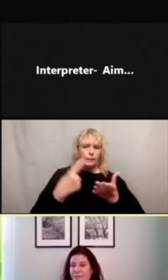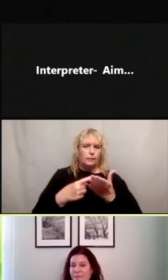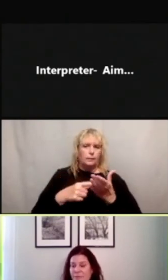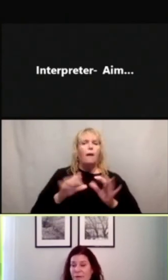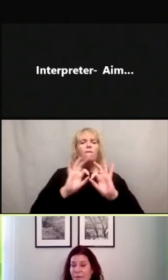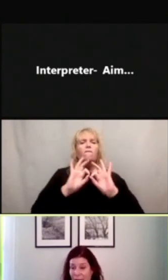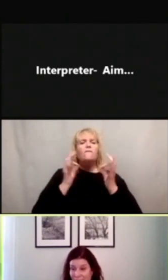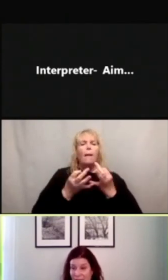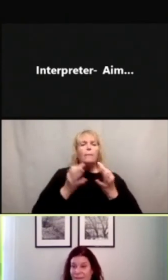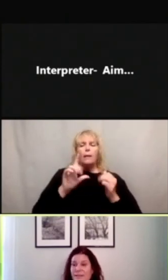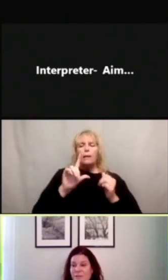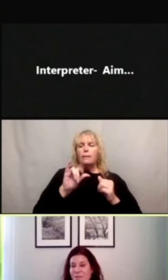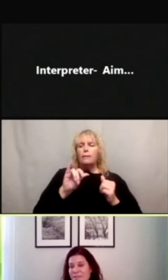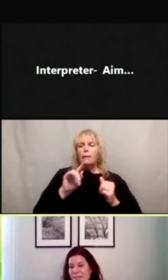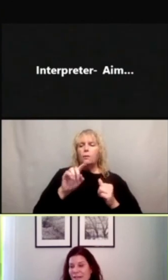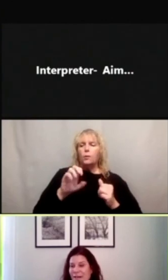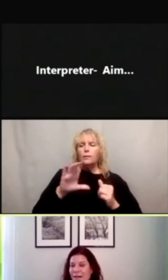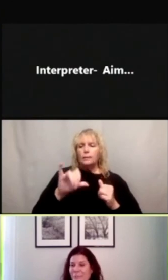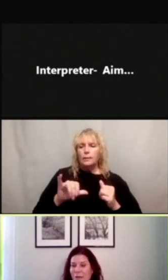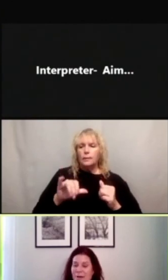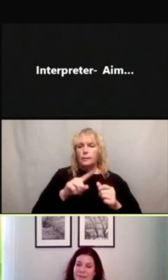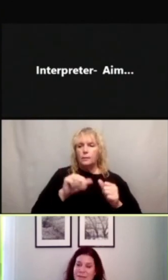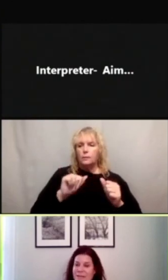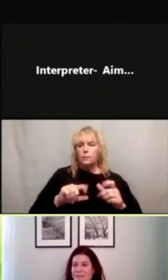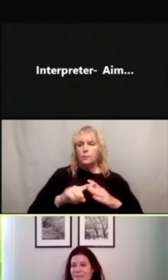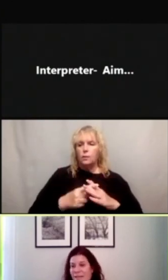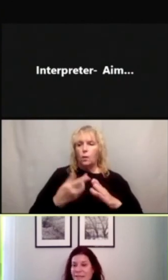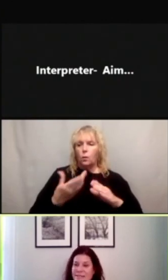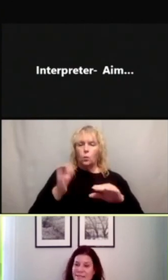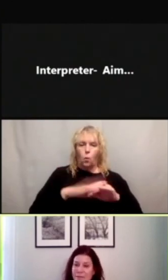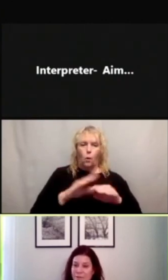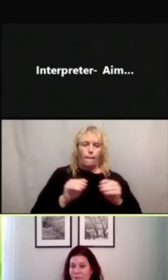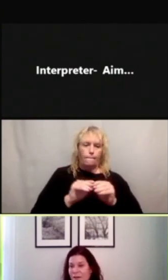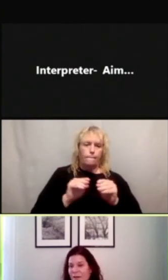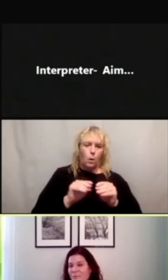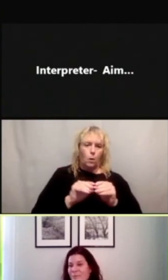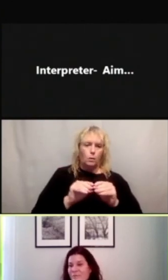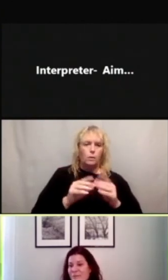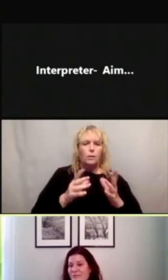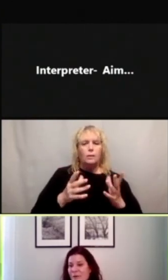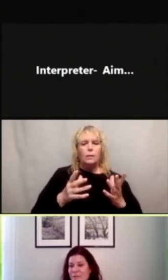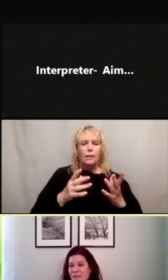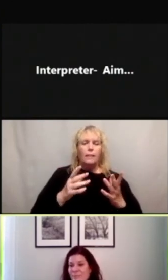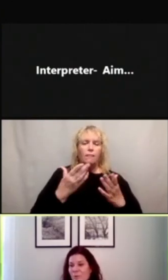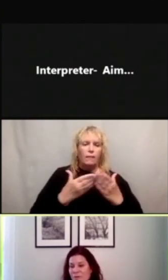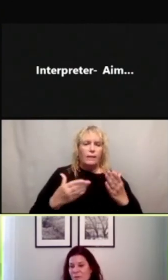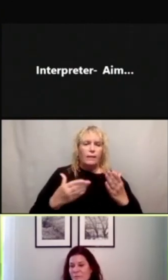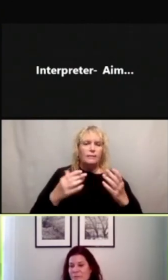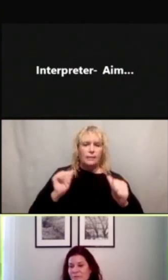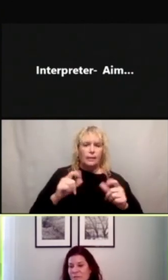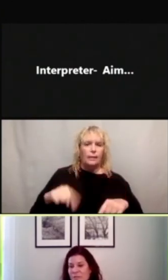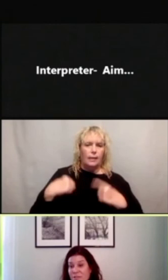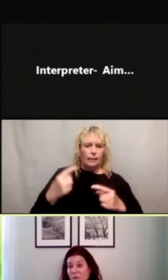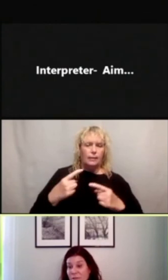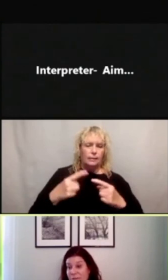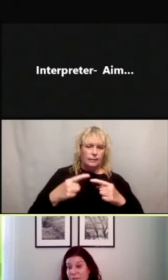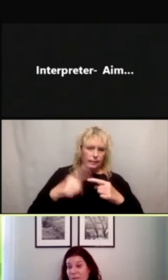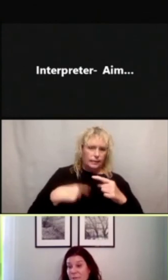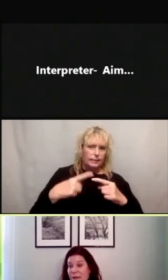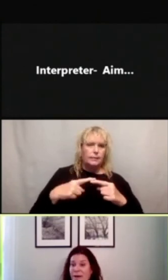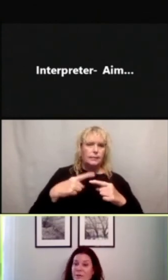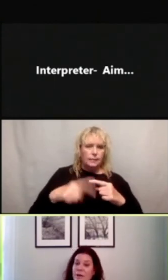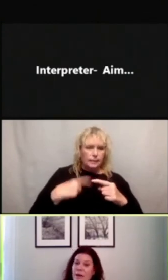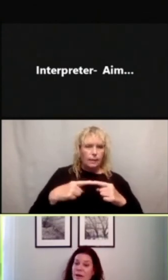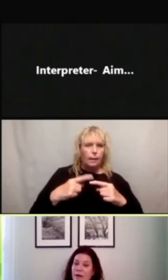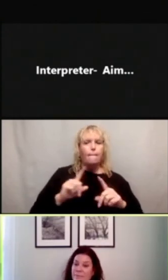is kind of growing, I think, in interest. Everything is kind of cyclical. We've been focusing more in terms of just adult